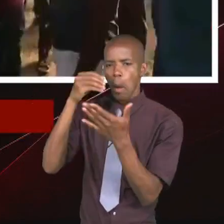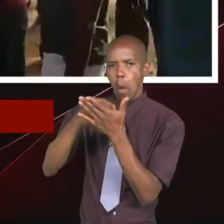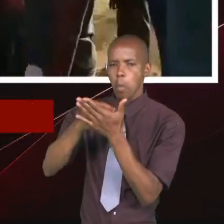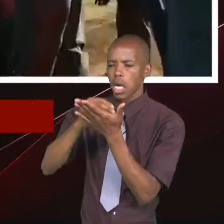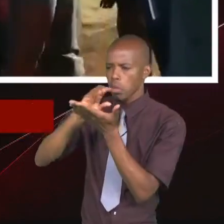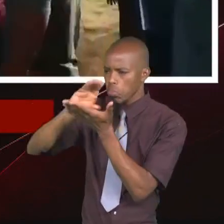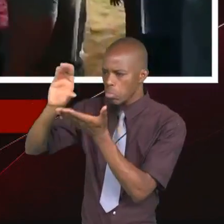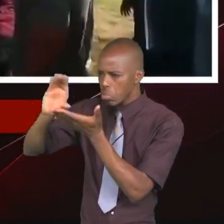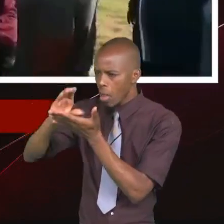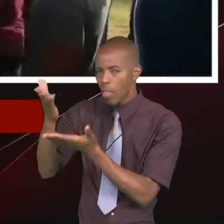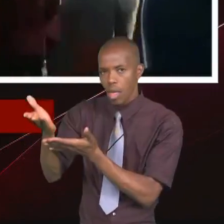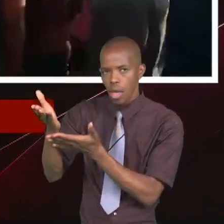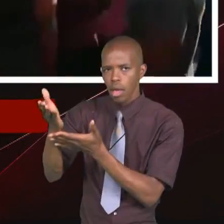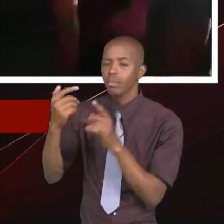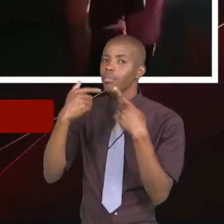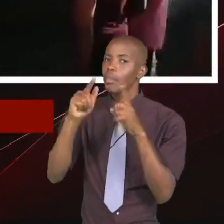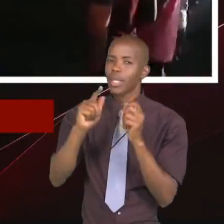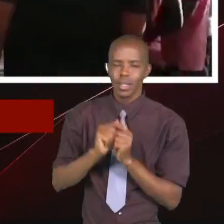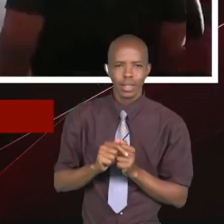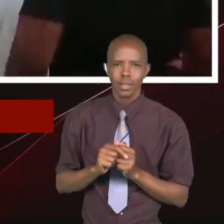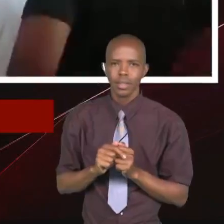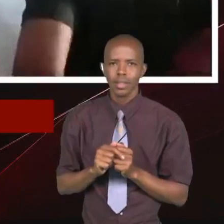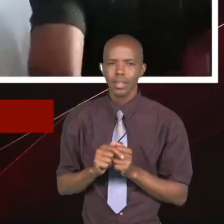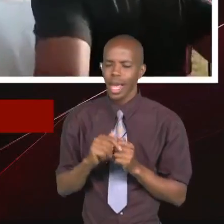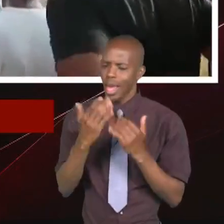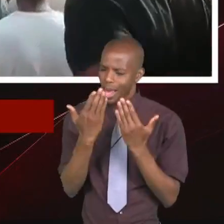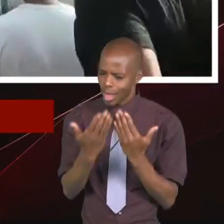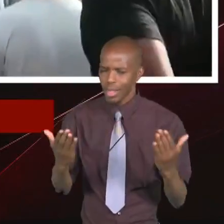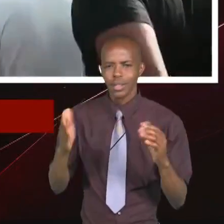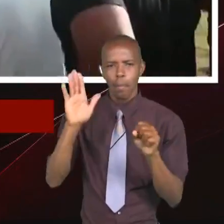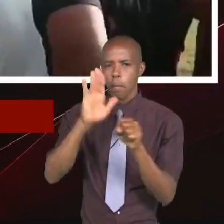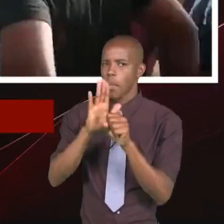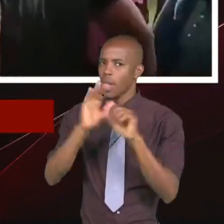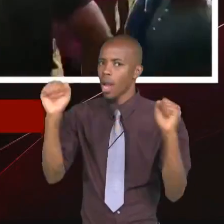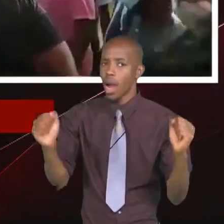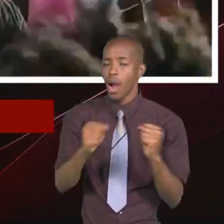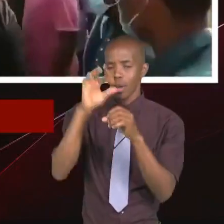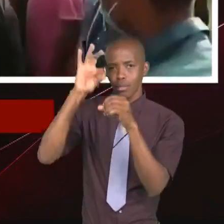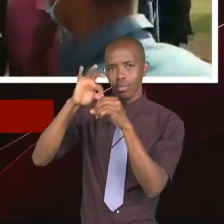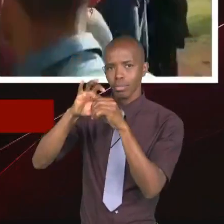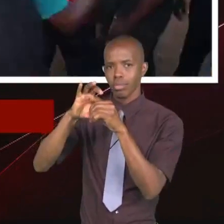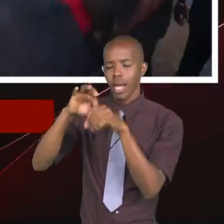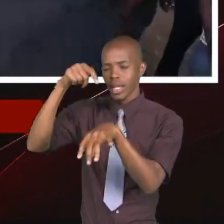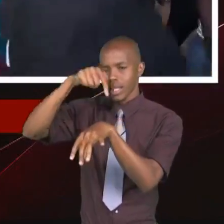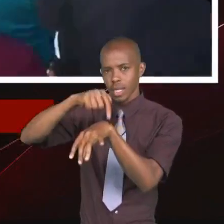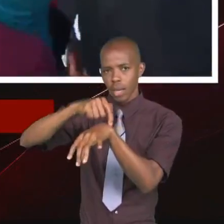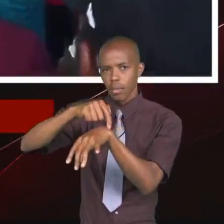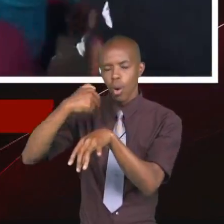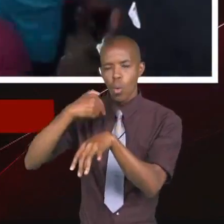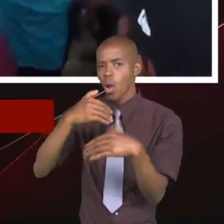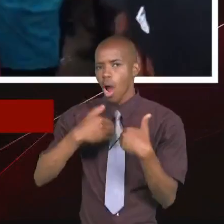from the other side, but pretty much there was too much at play. You know, this is a by-election that was coming in the middle of